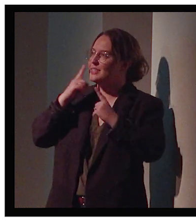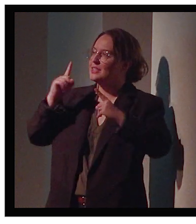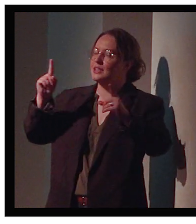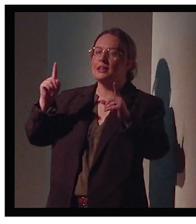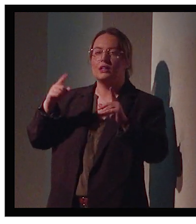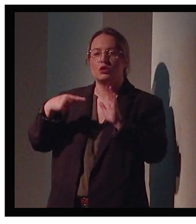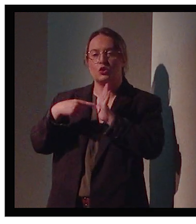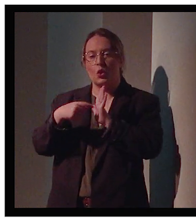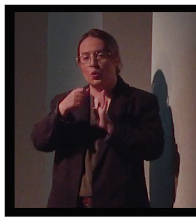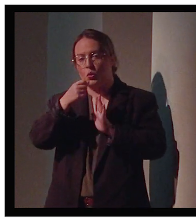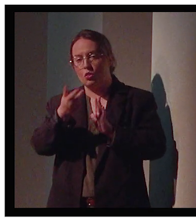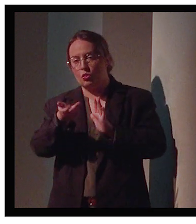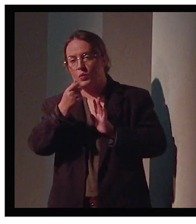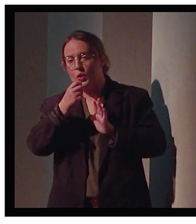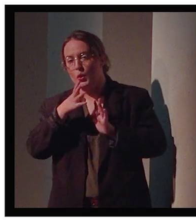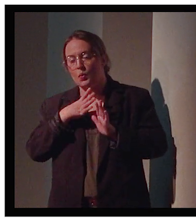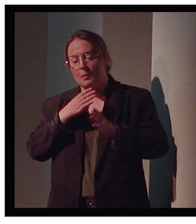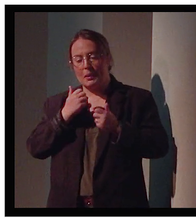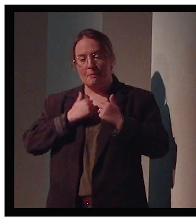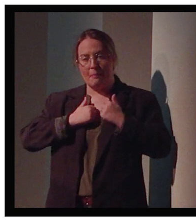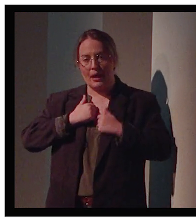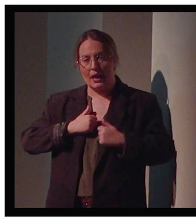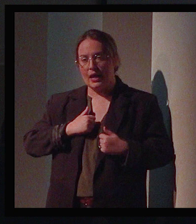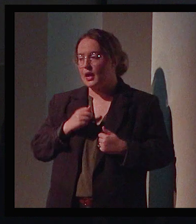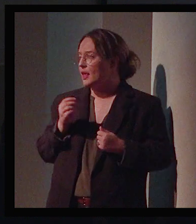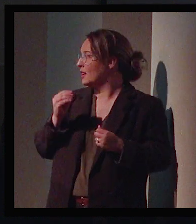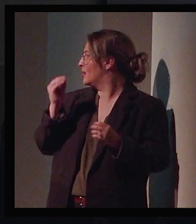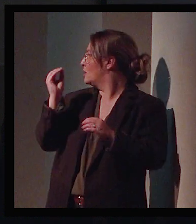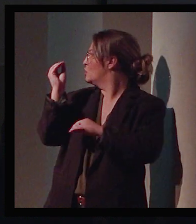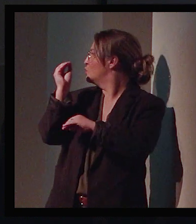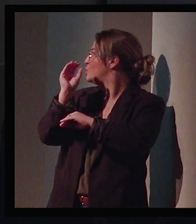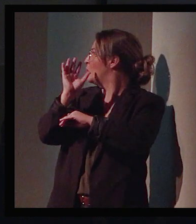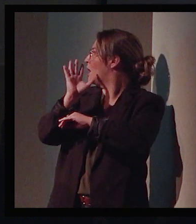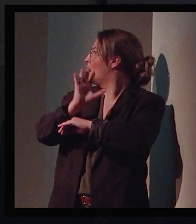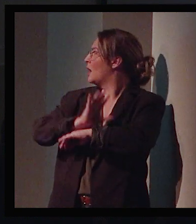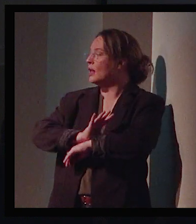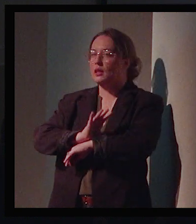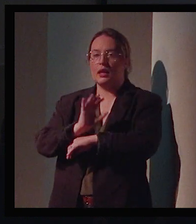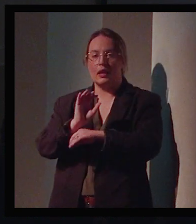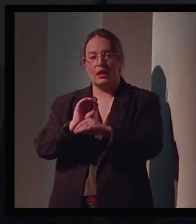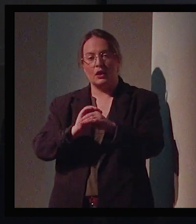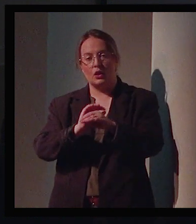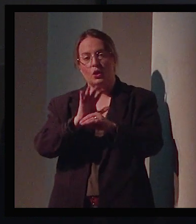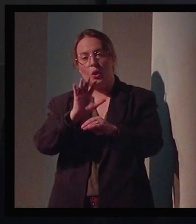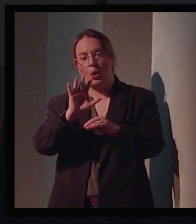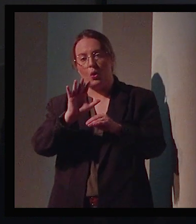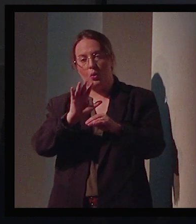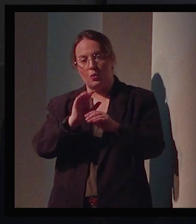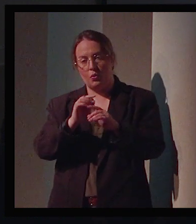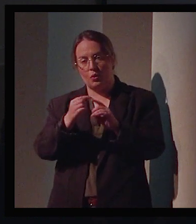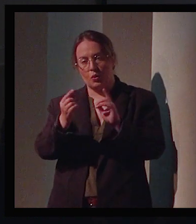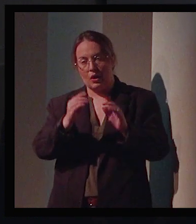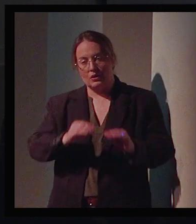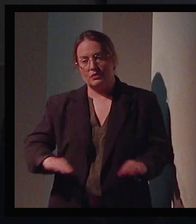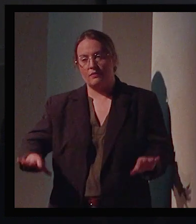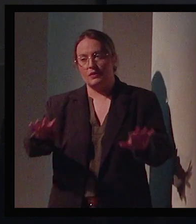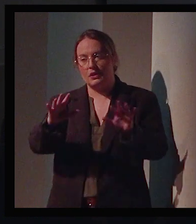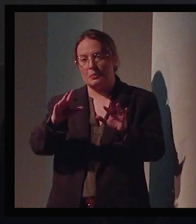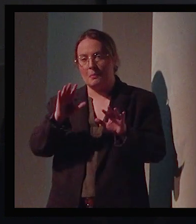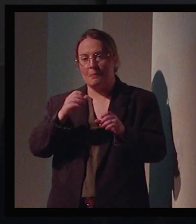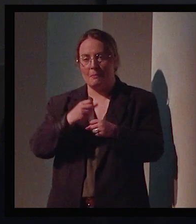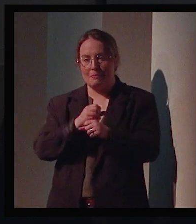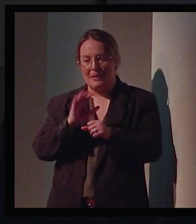women bathed in a twilight glow, crossing a flowering field in a way that makes rural existence appear poetic.